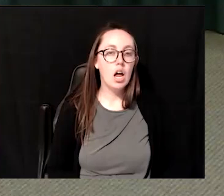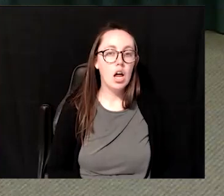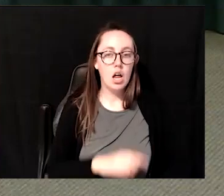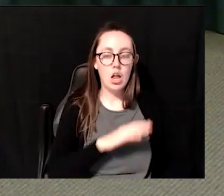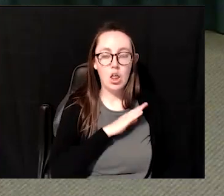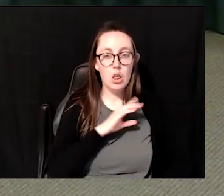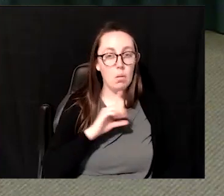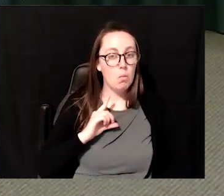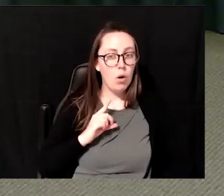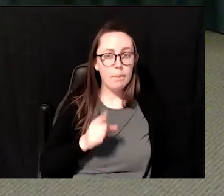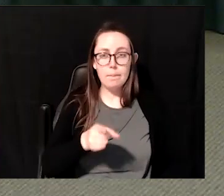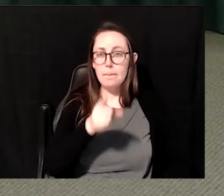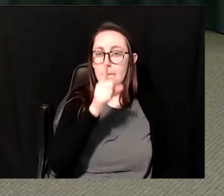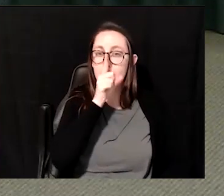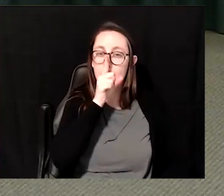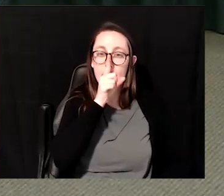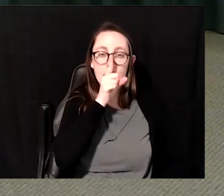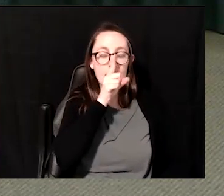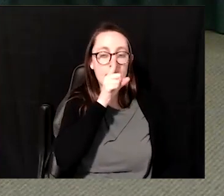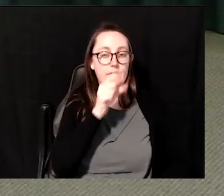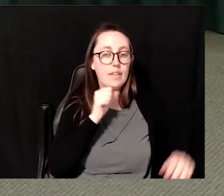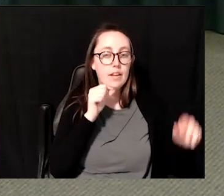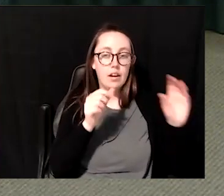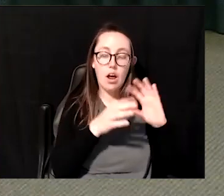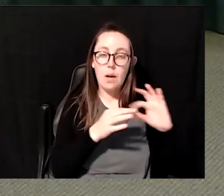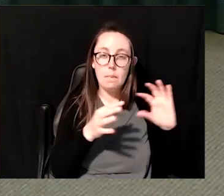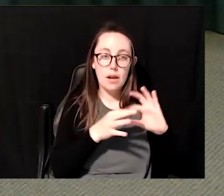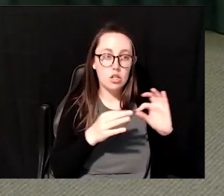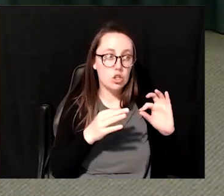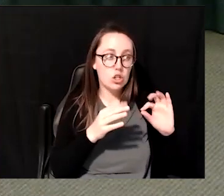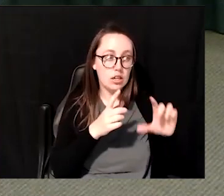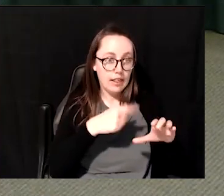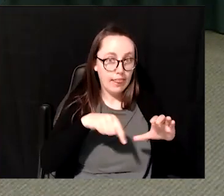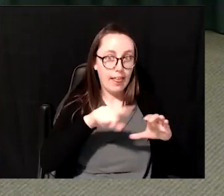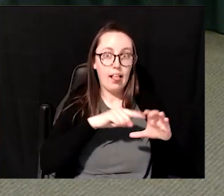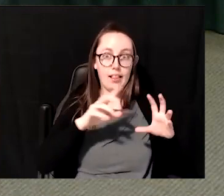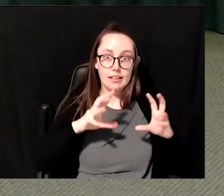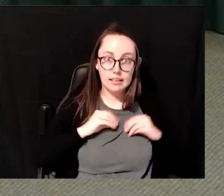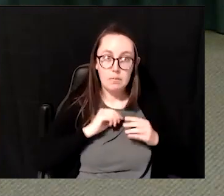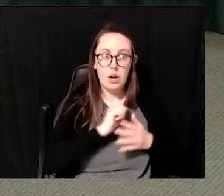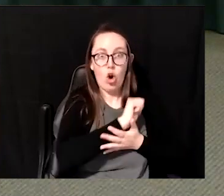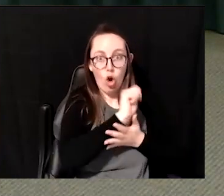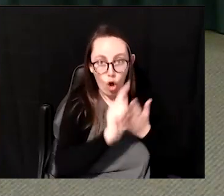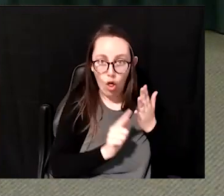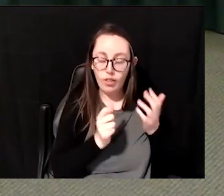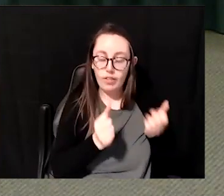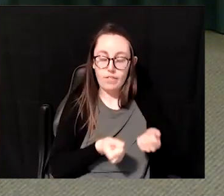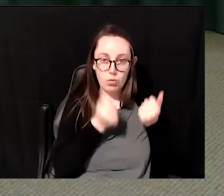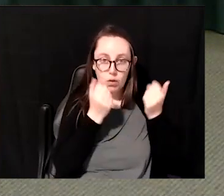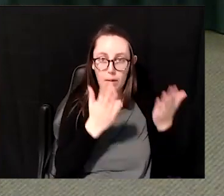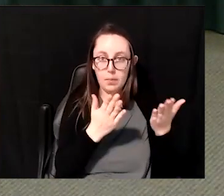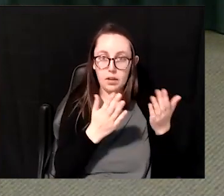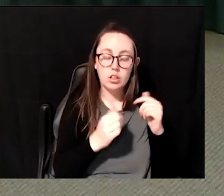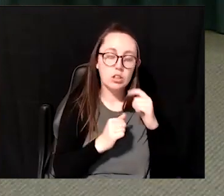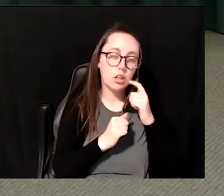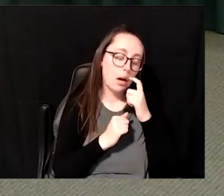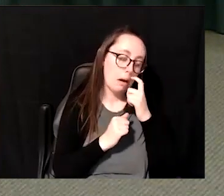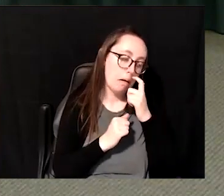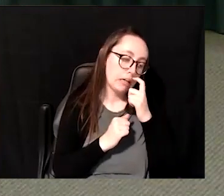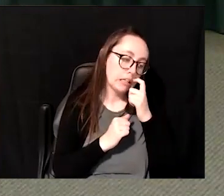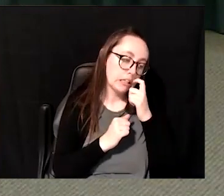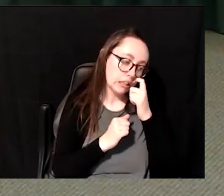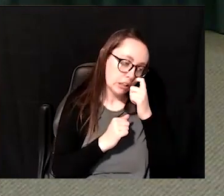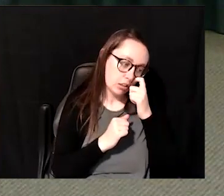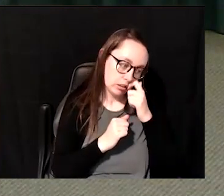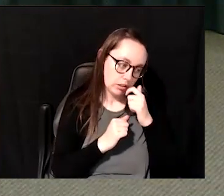all the recommendations in the study I've certainly talked to a few uh not a lot of people but a few